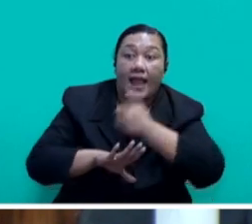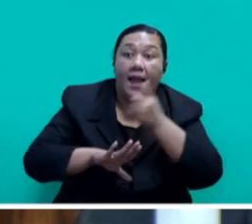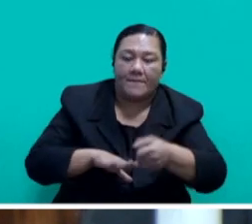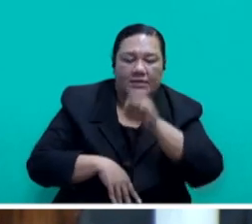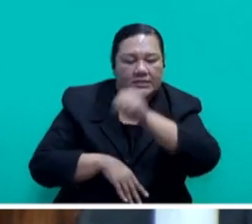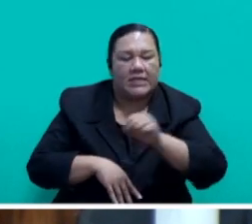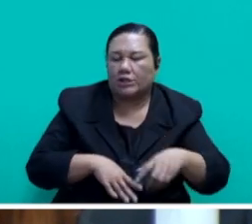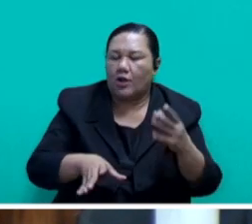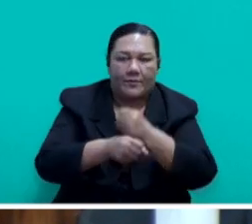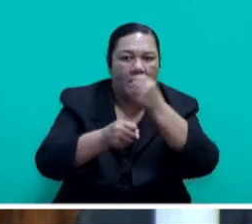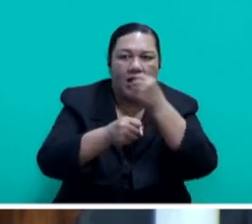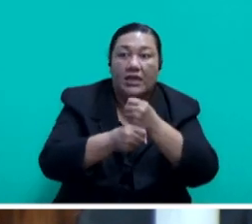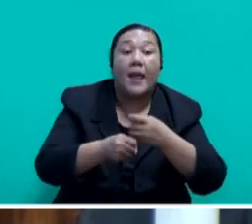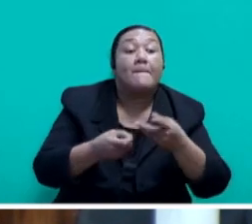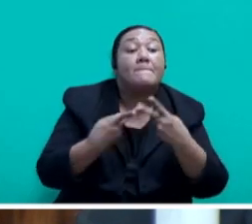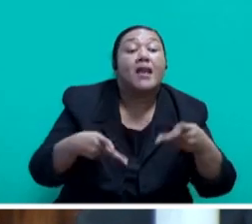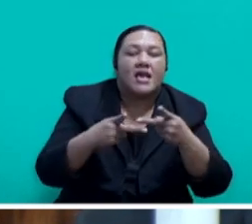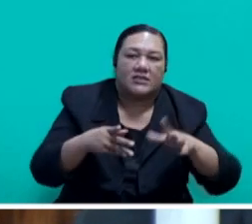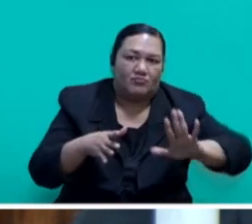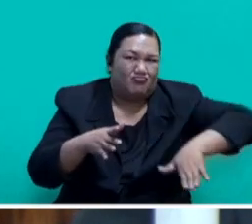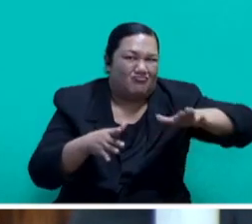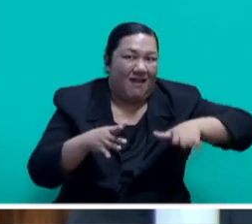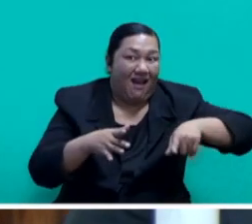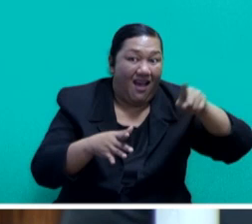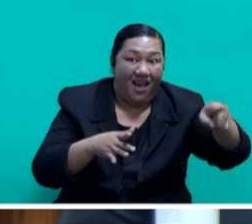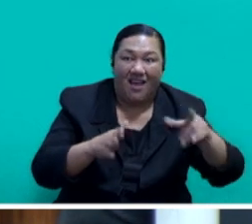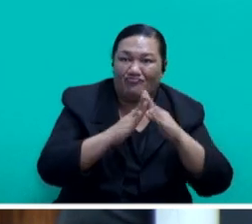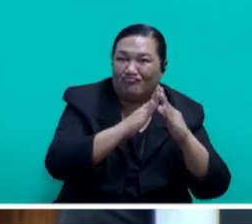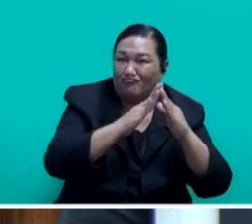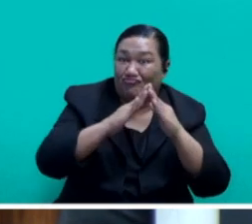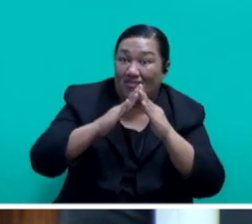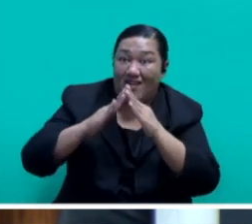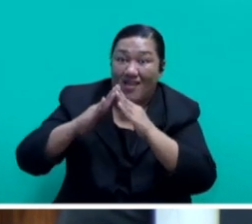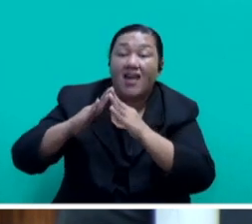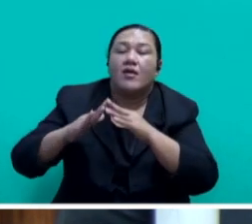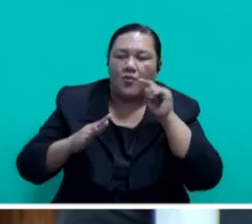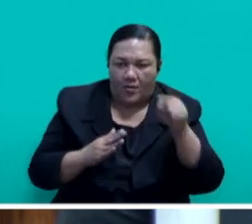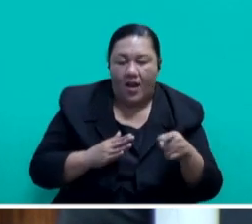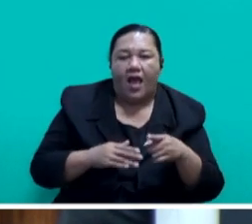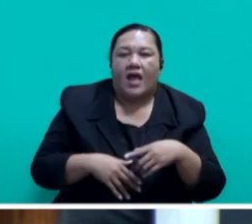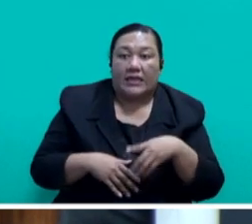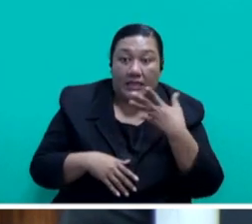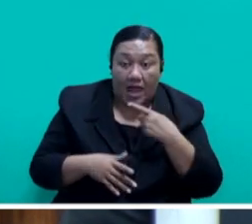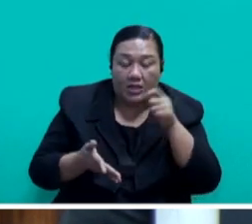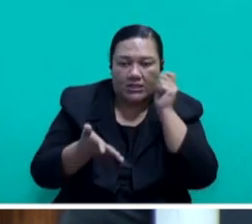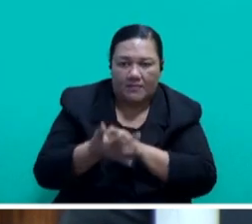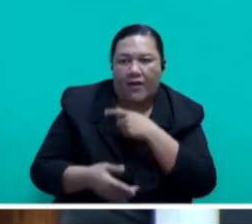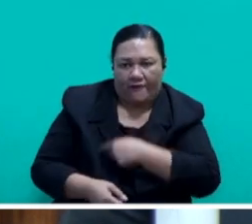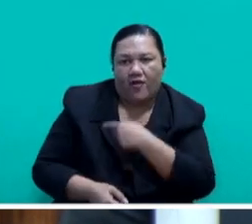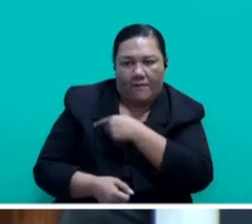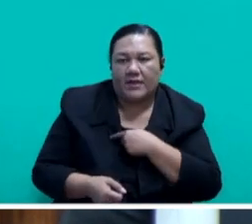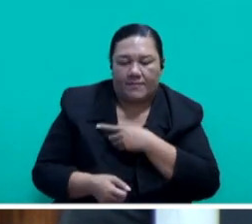upgrading informal settlements in Fiji. The increased budget allocation is a testament of our commitment to those living in